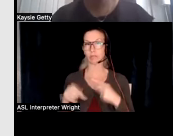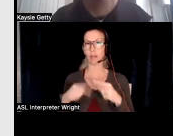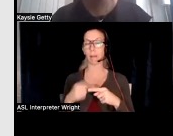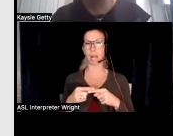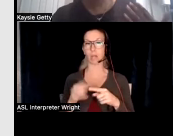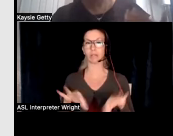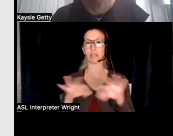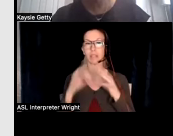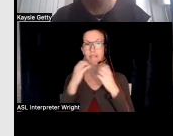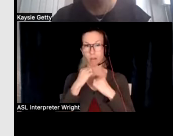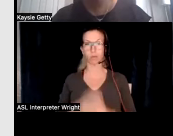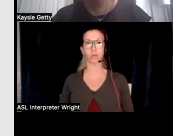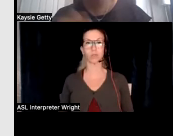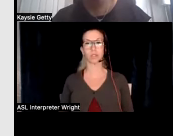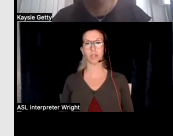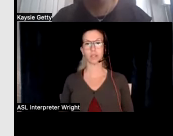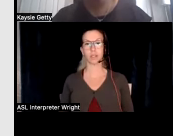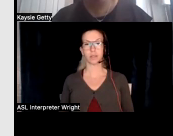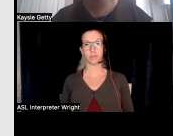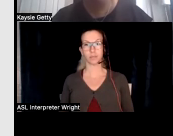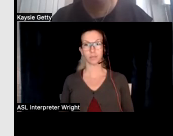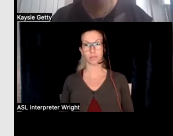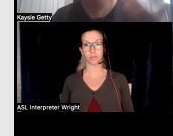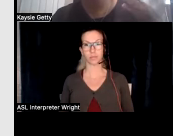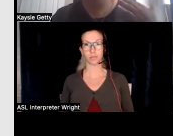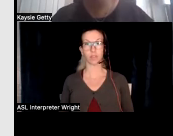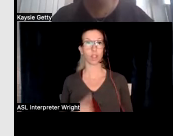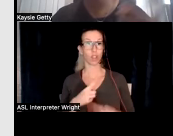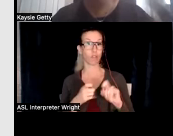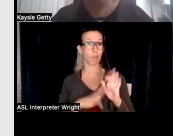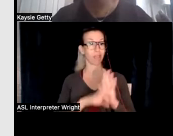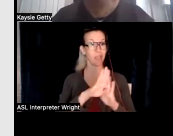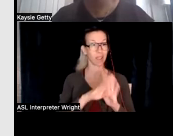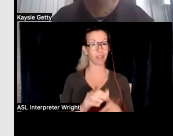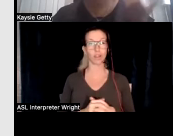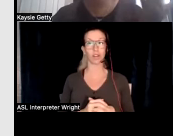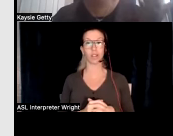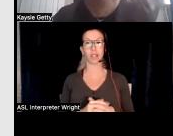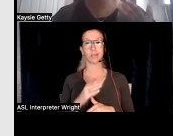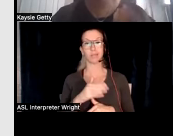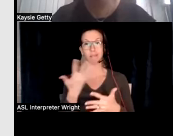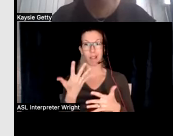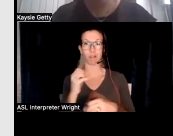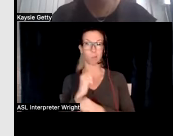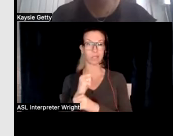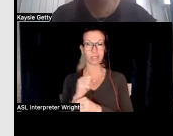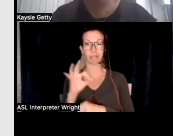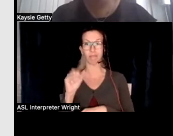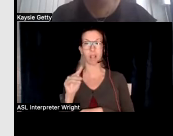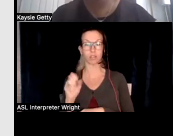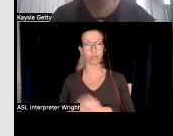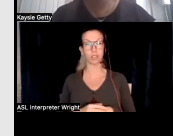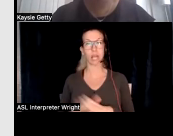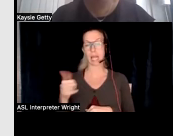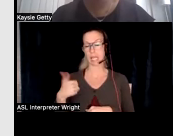And so moving from thriving and our 5 protective and promotive factors, like I stated earlier, our key